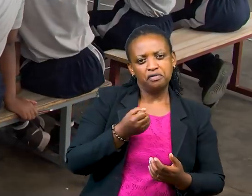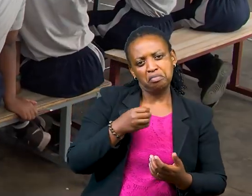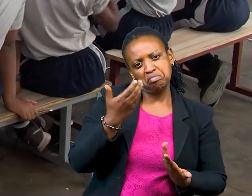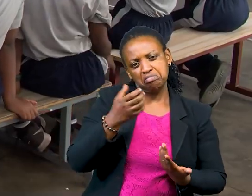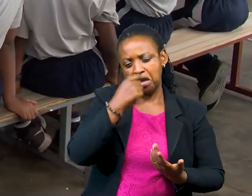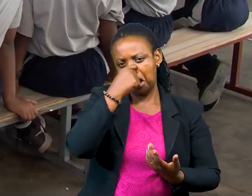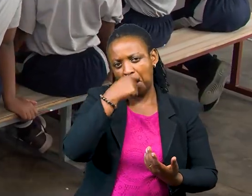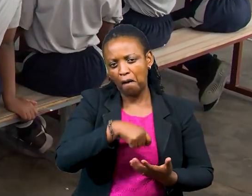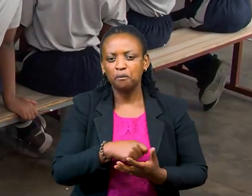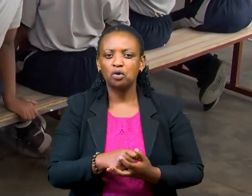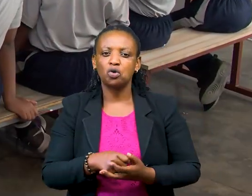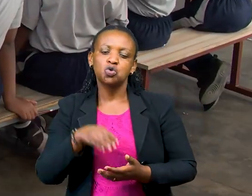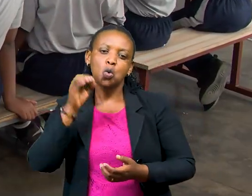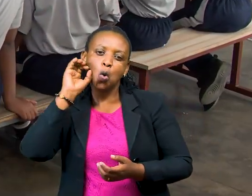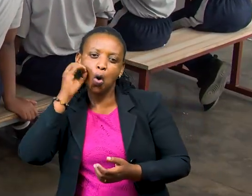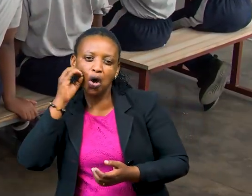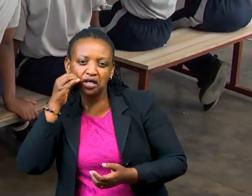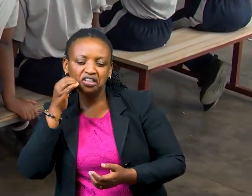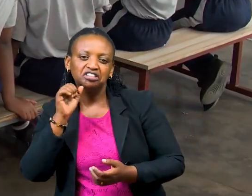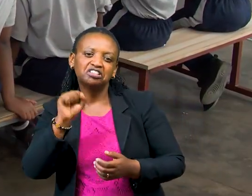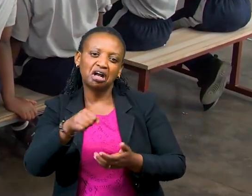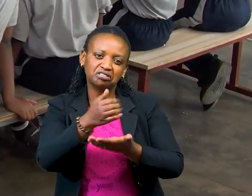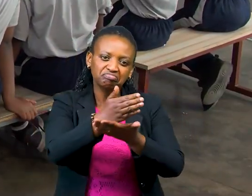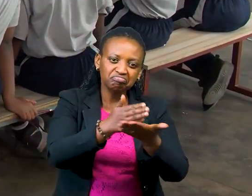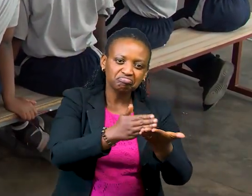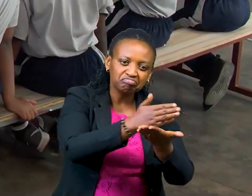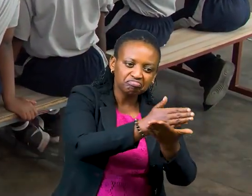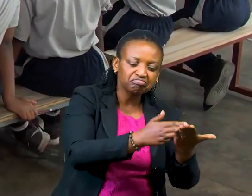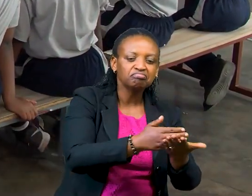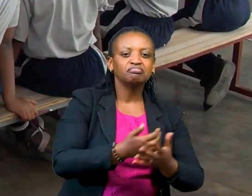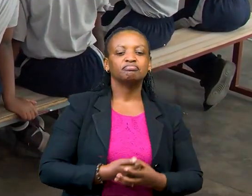good. An orange.